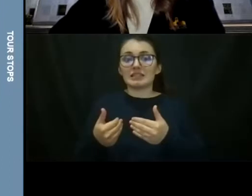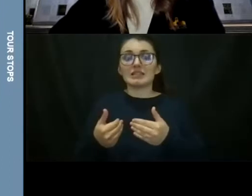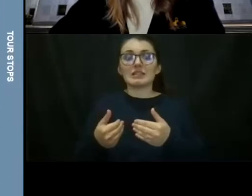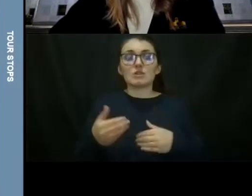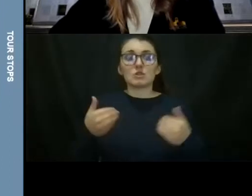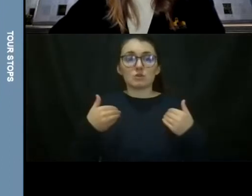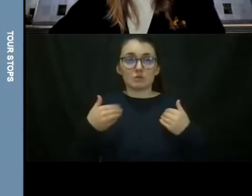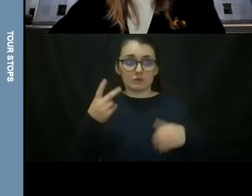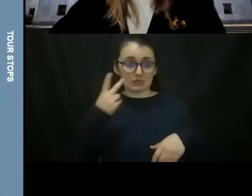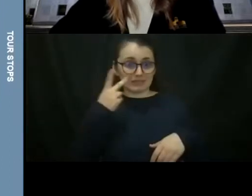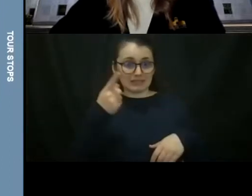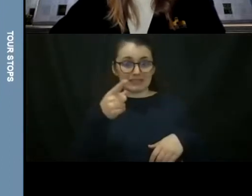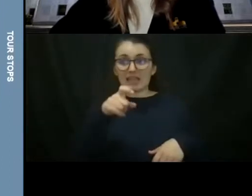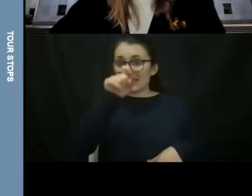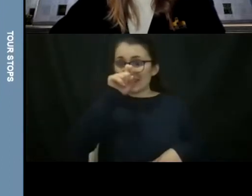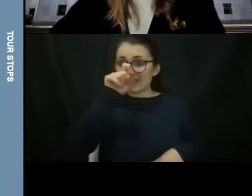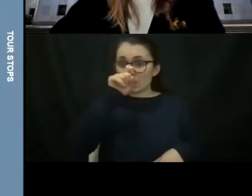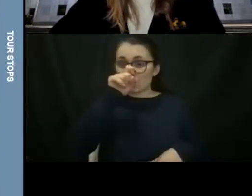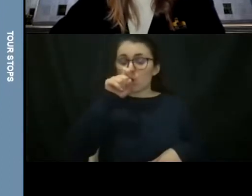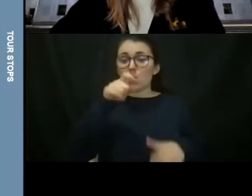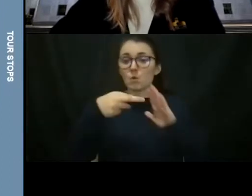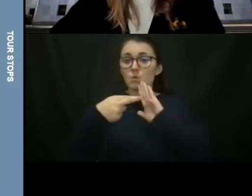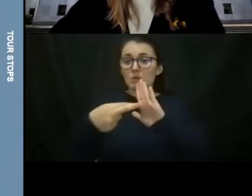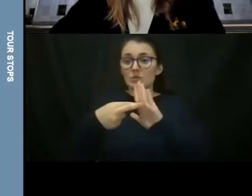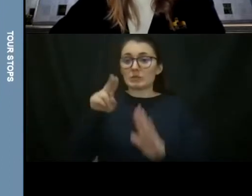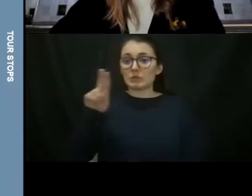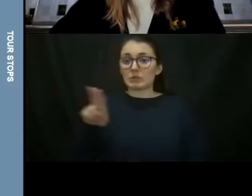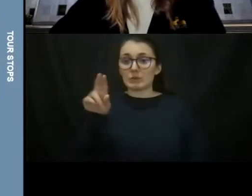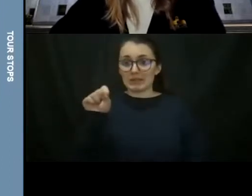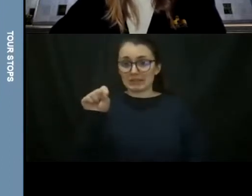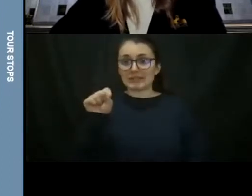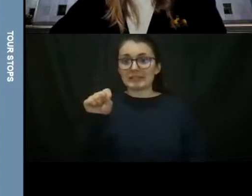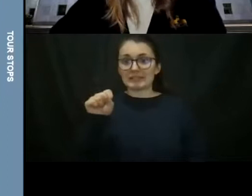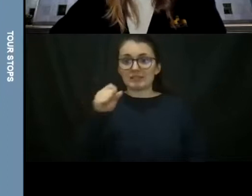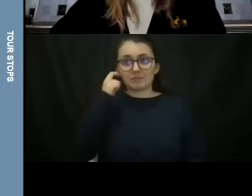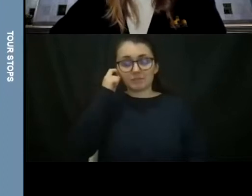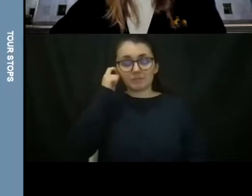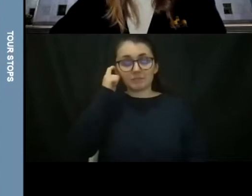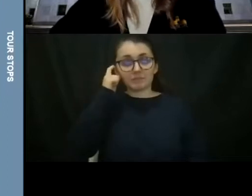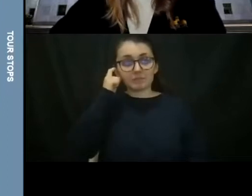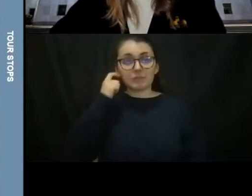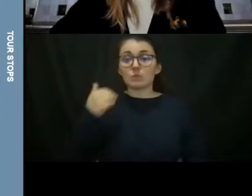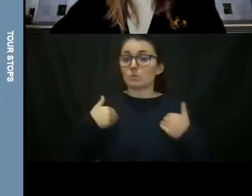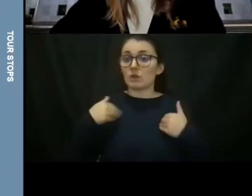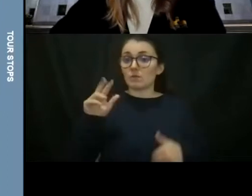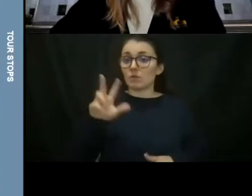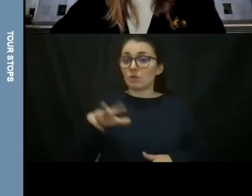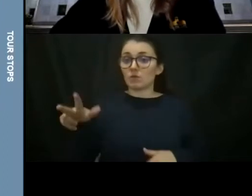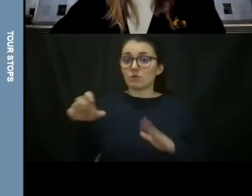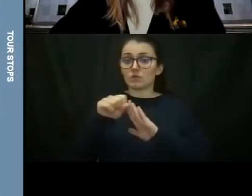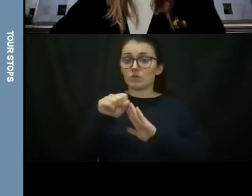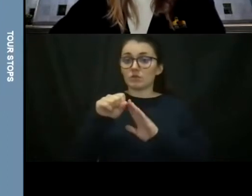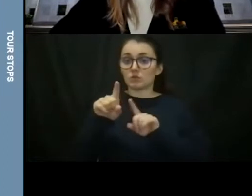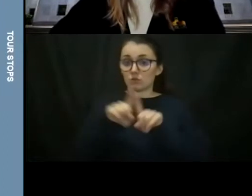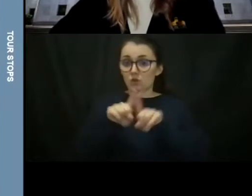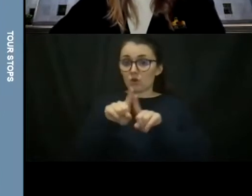the bald eagle, and that represents the United States. We have 33 stars, and we know that